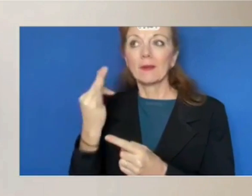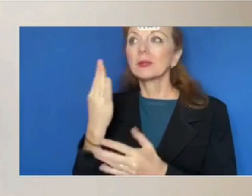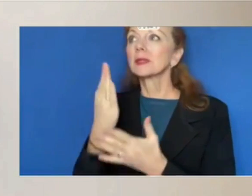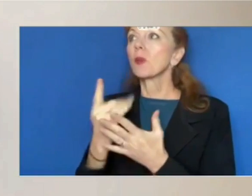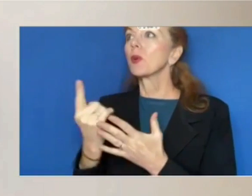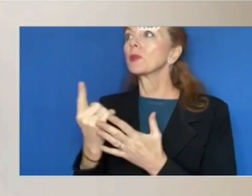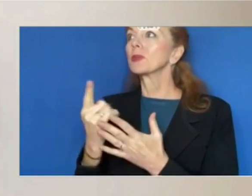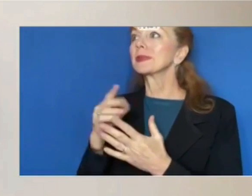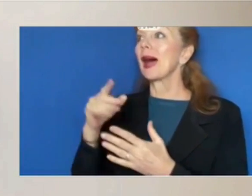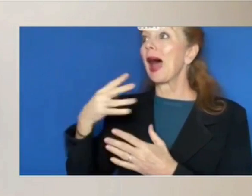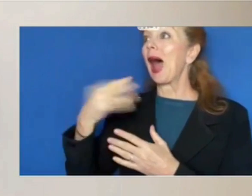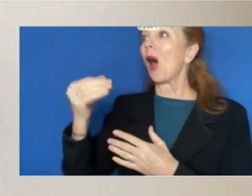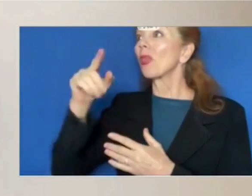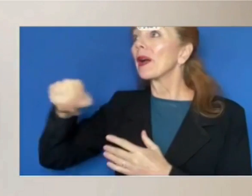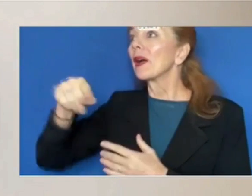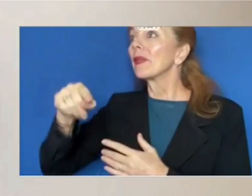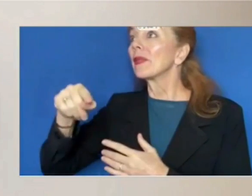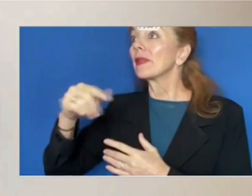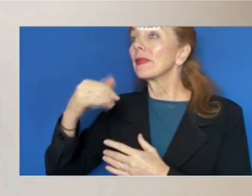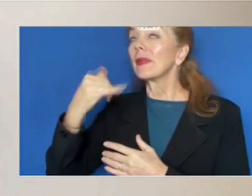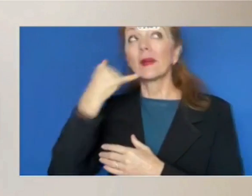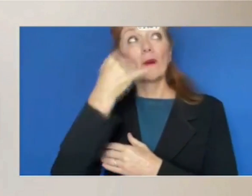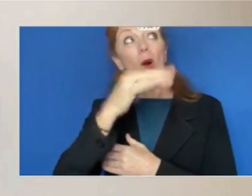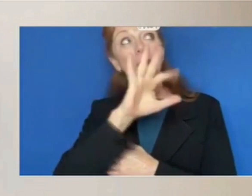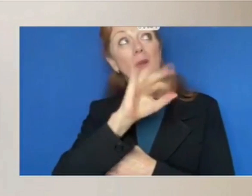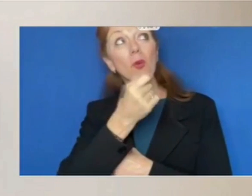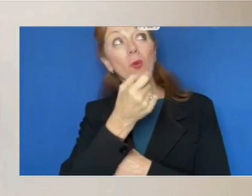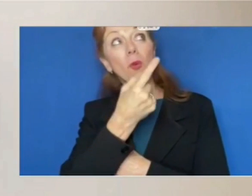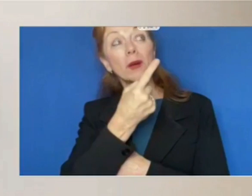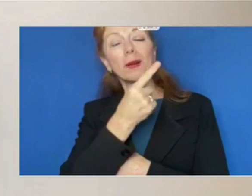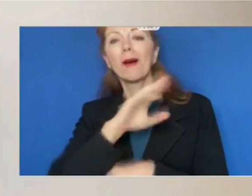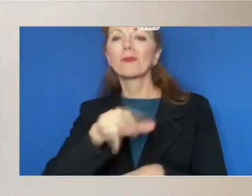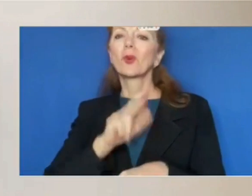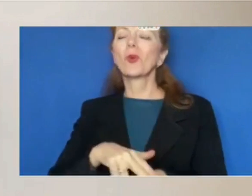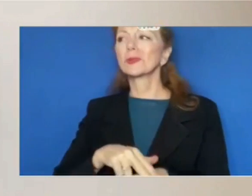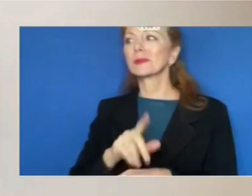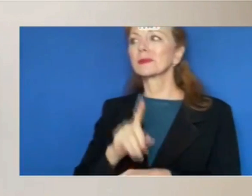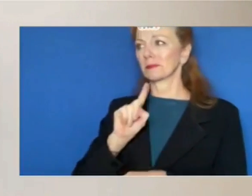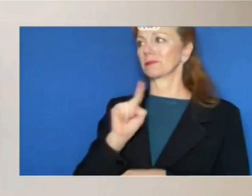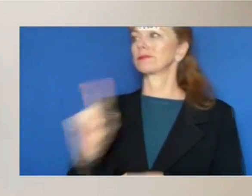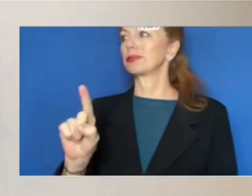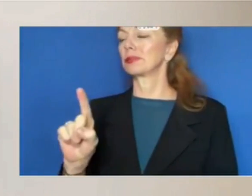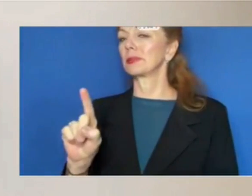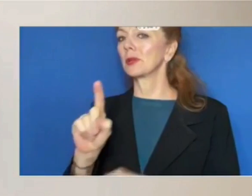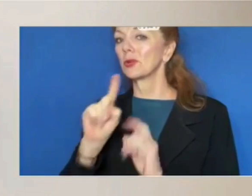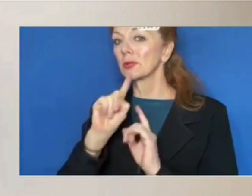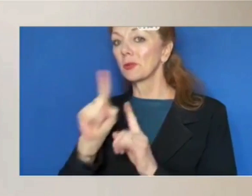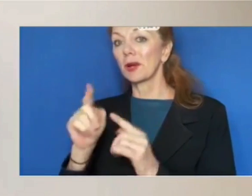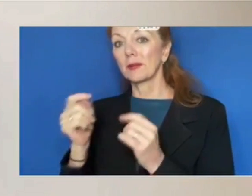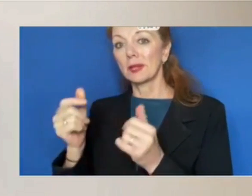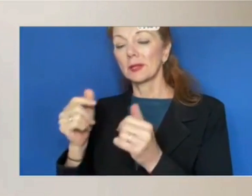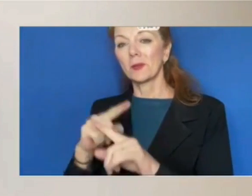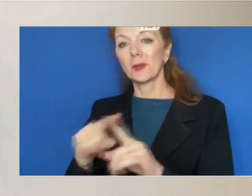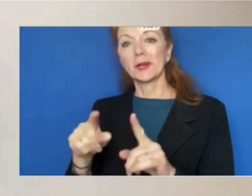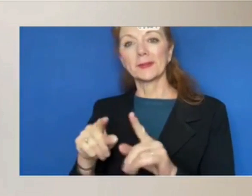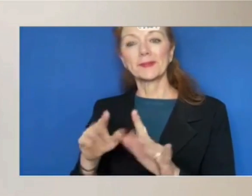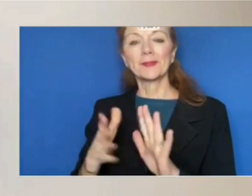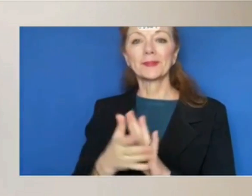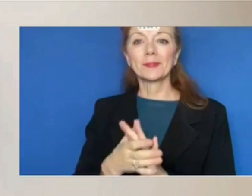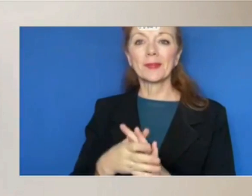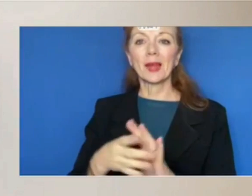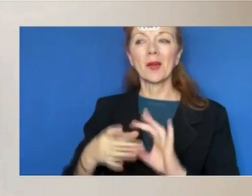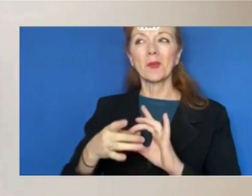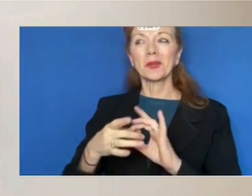911, of course, my officers would respond. However, in terms of the removing